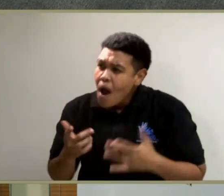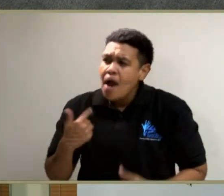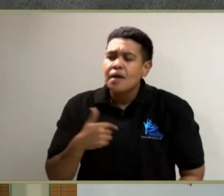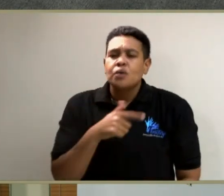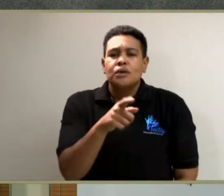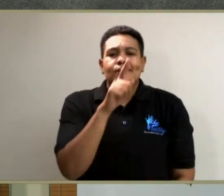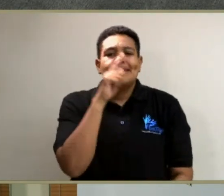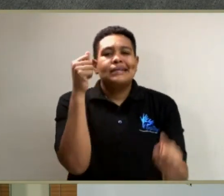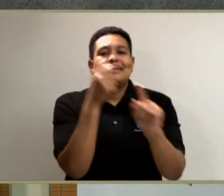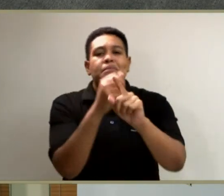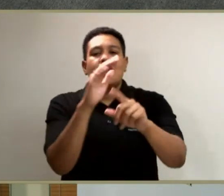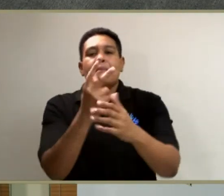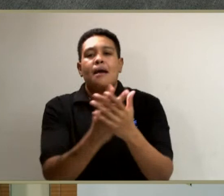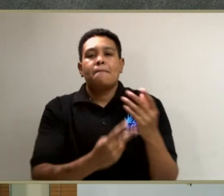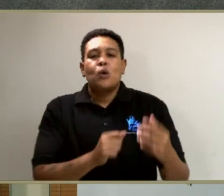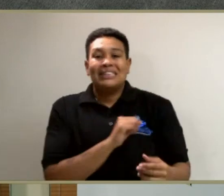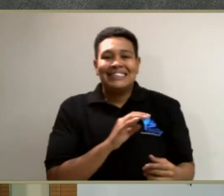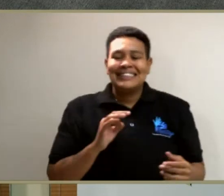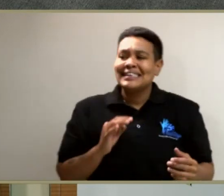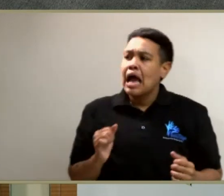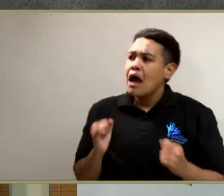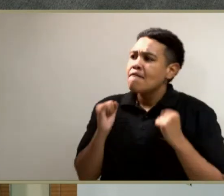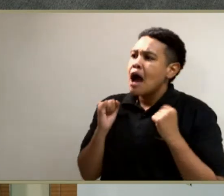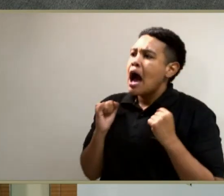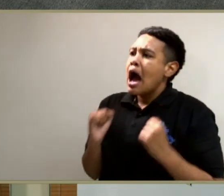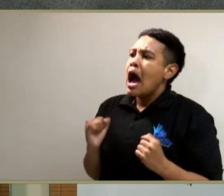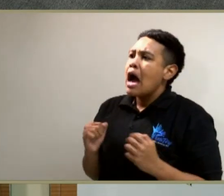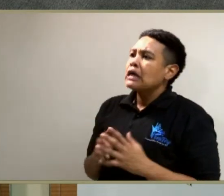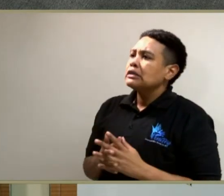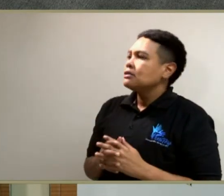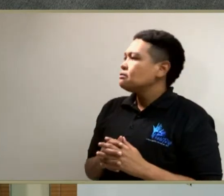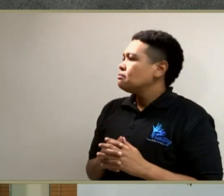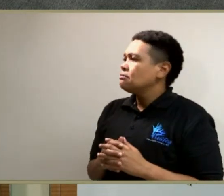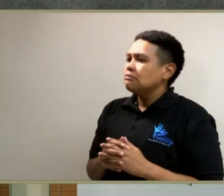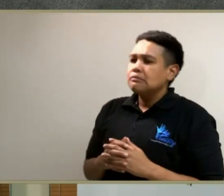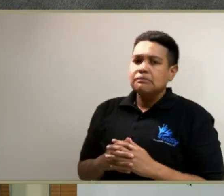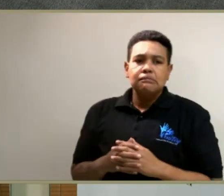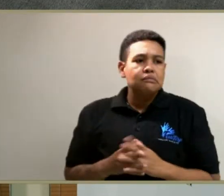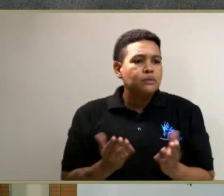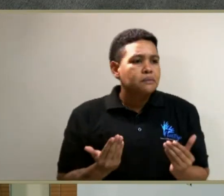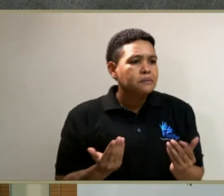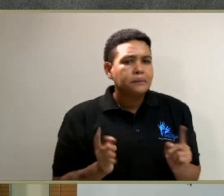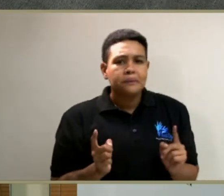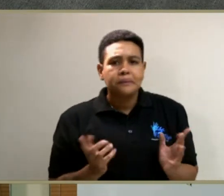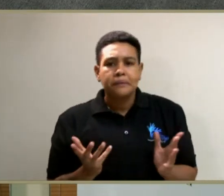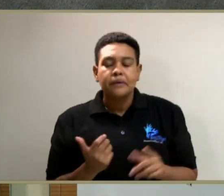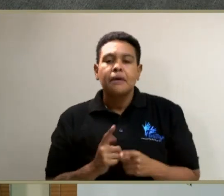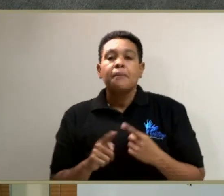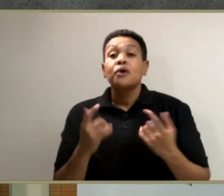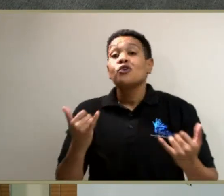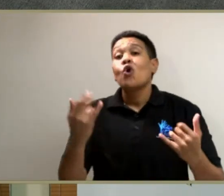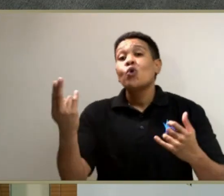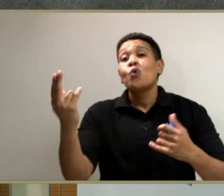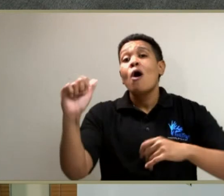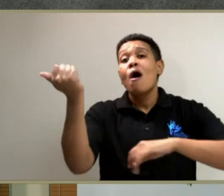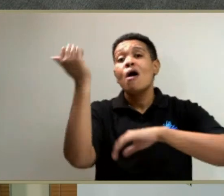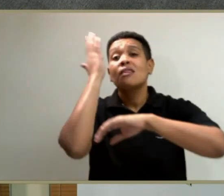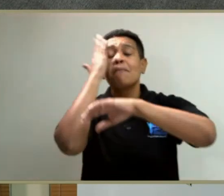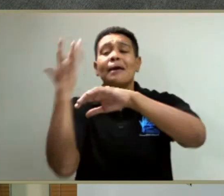being affected by both the staff shortages, but now we're also utilizing other beds that we would have